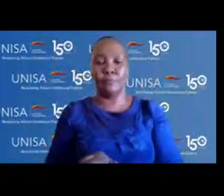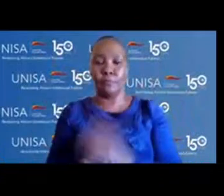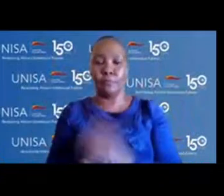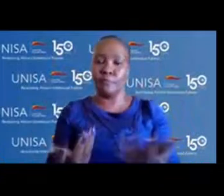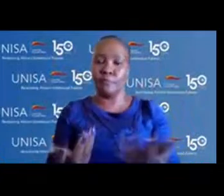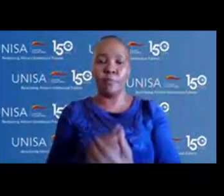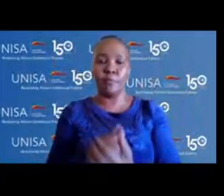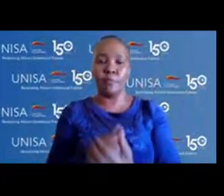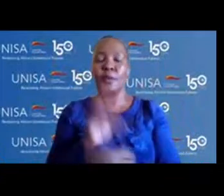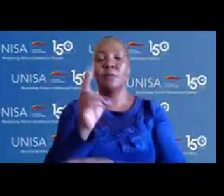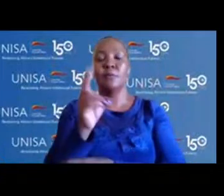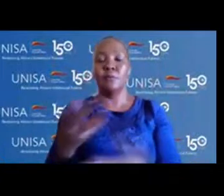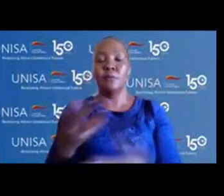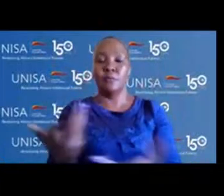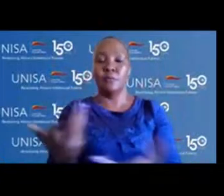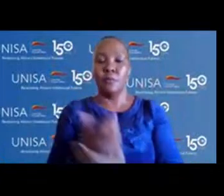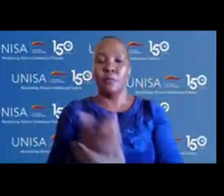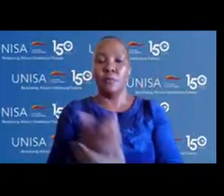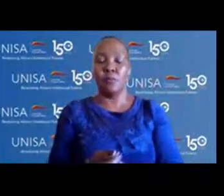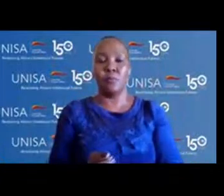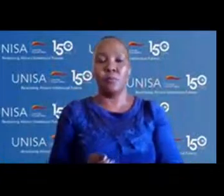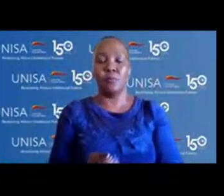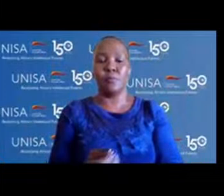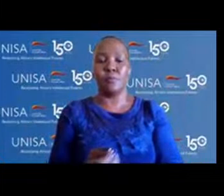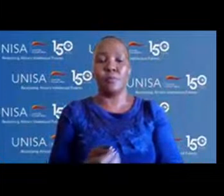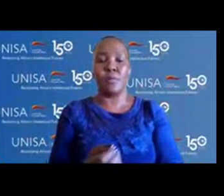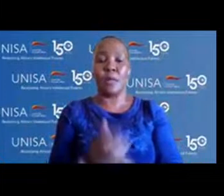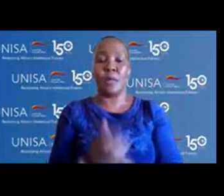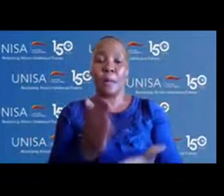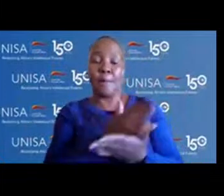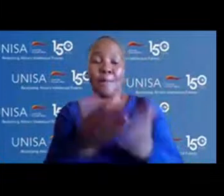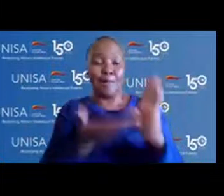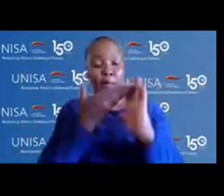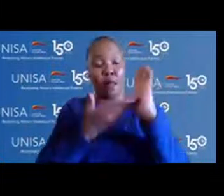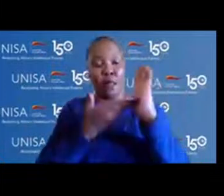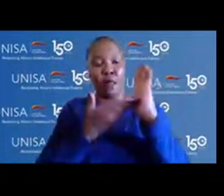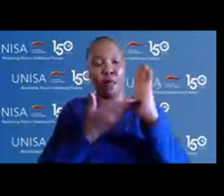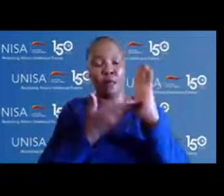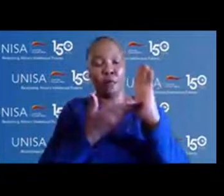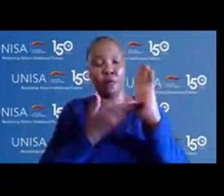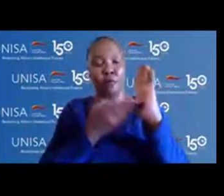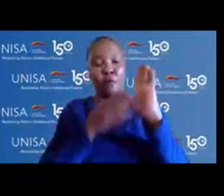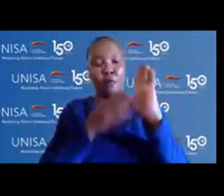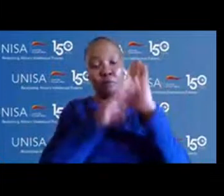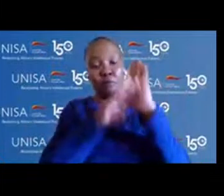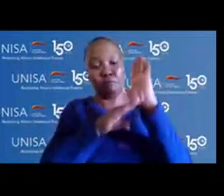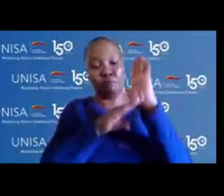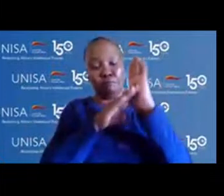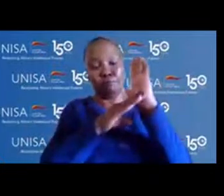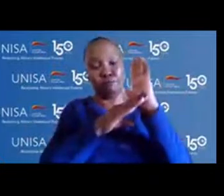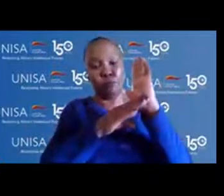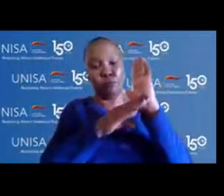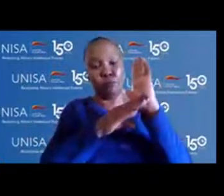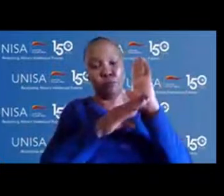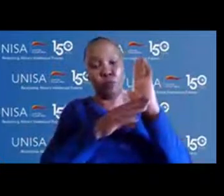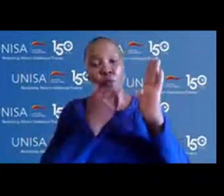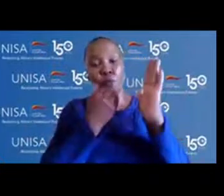again, there's a part down here where it should be completed by your physician or your